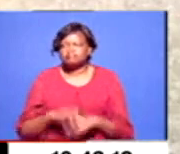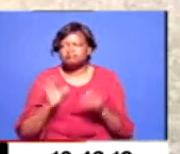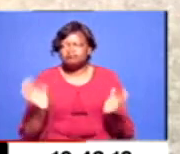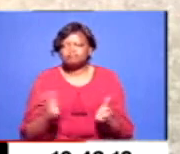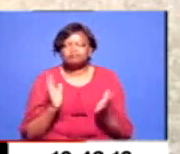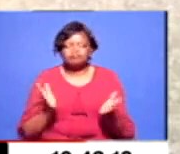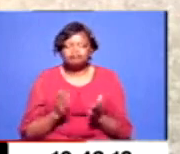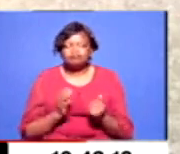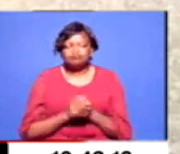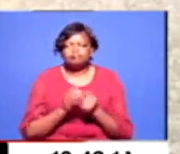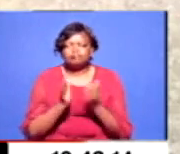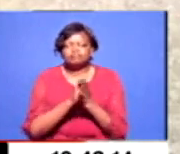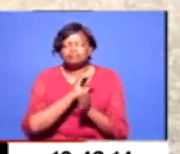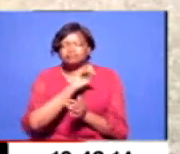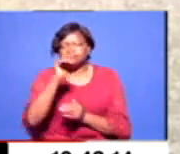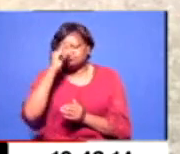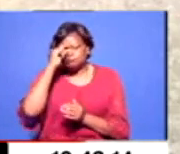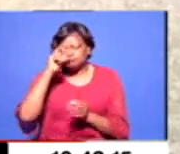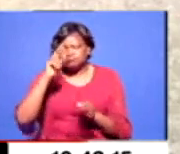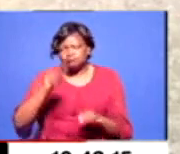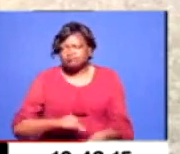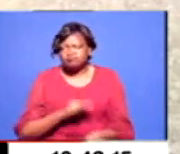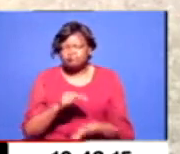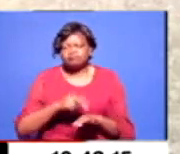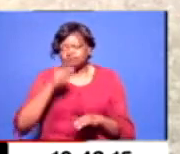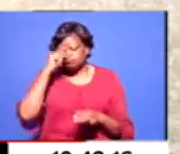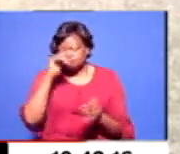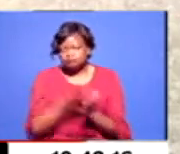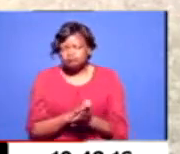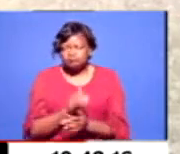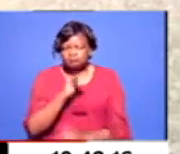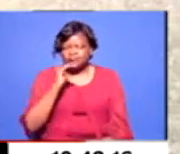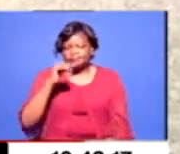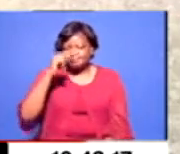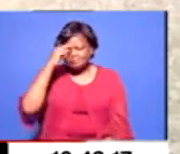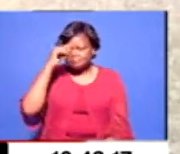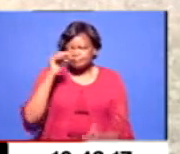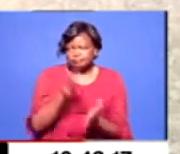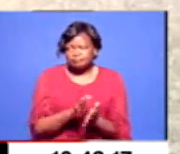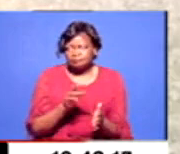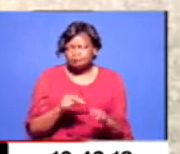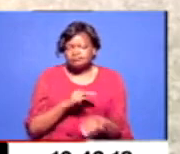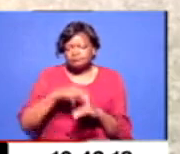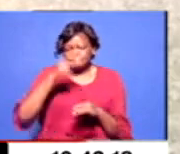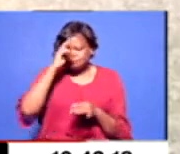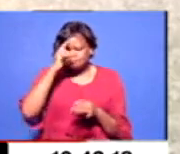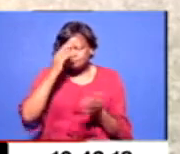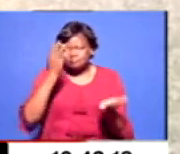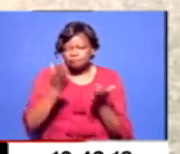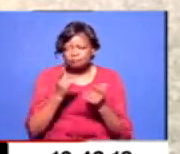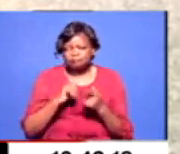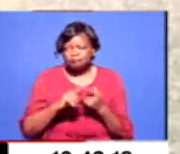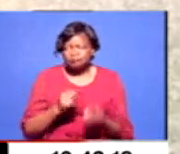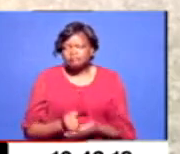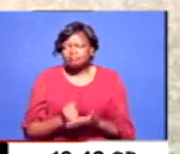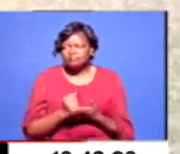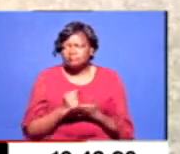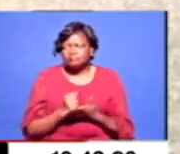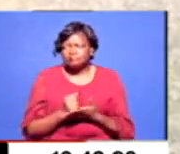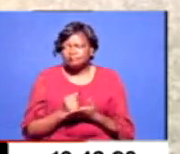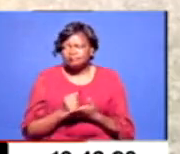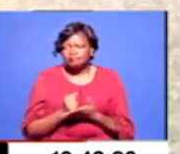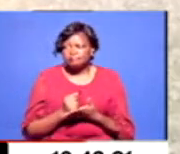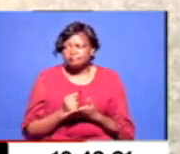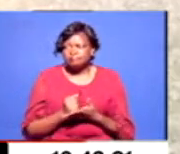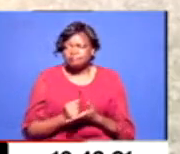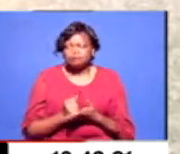ask the government, both the national government and the county government and the national police service, to help by use